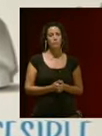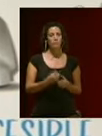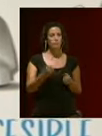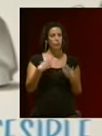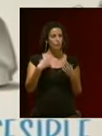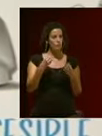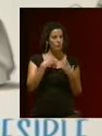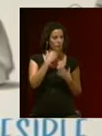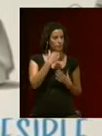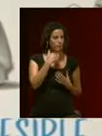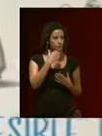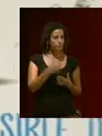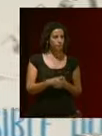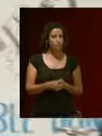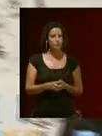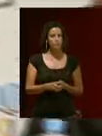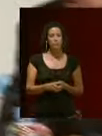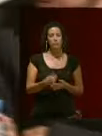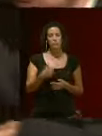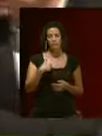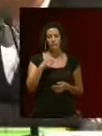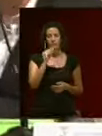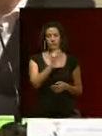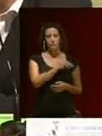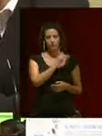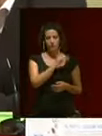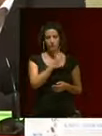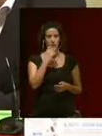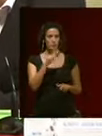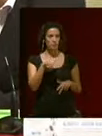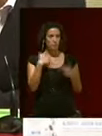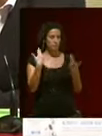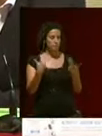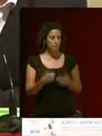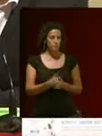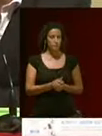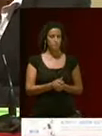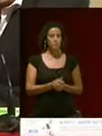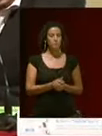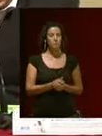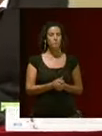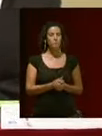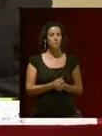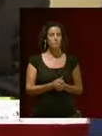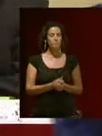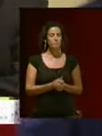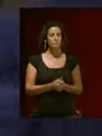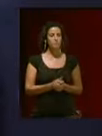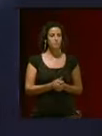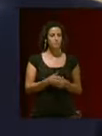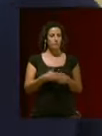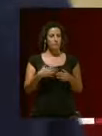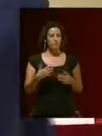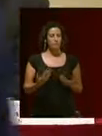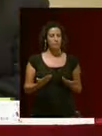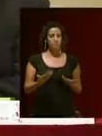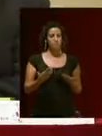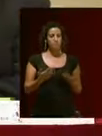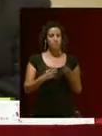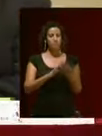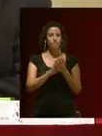Thank you very much. Are there any further questions in the room or any comments? I do have a question myself, if you'd allow me, Rebecca.